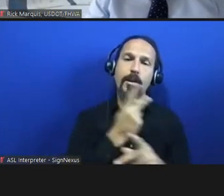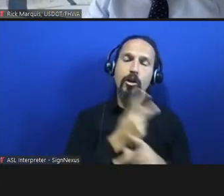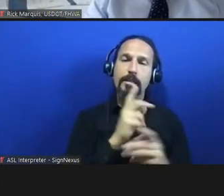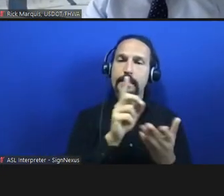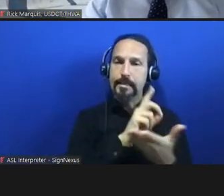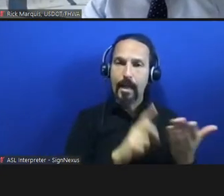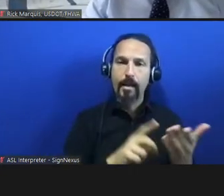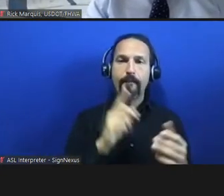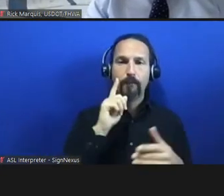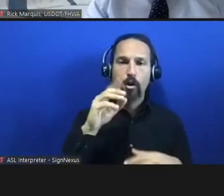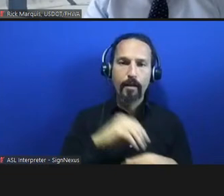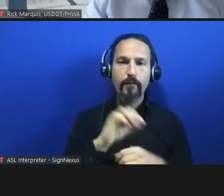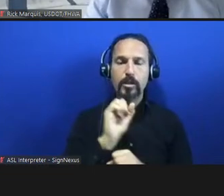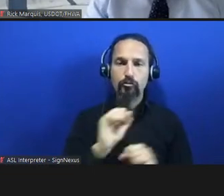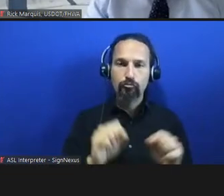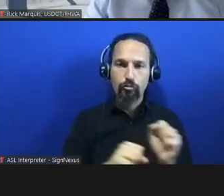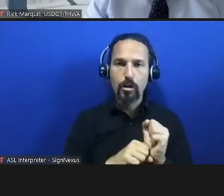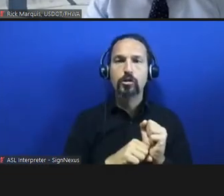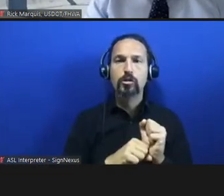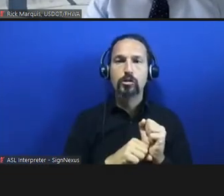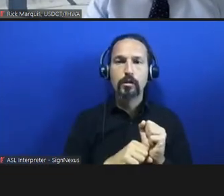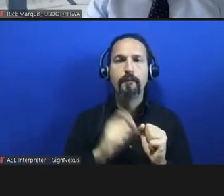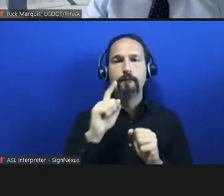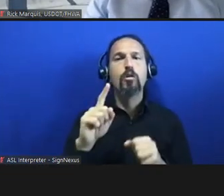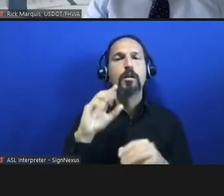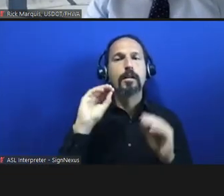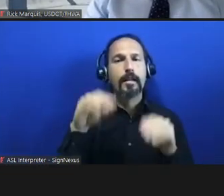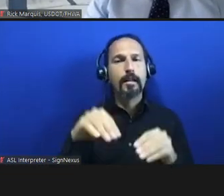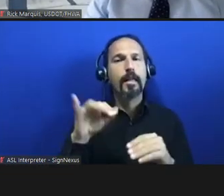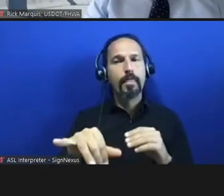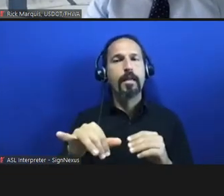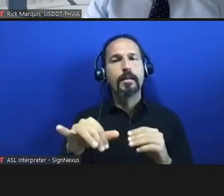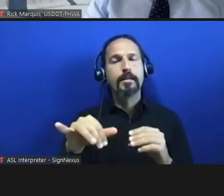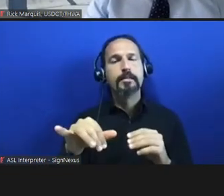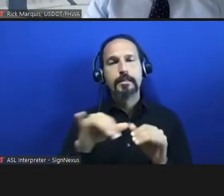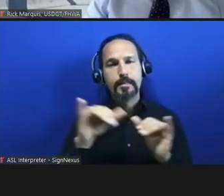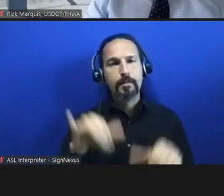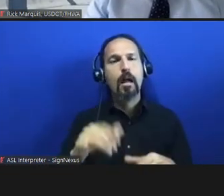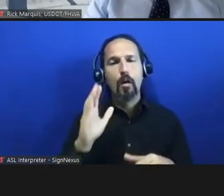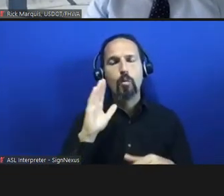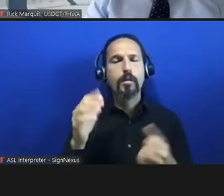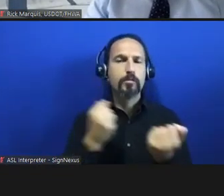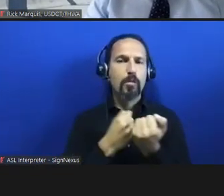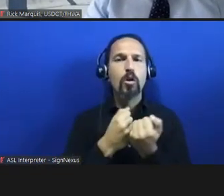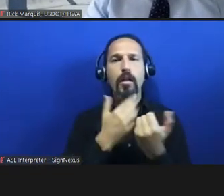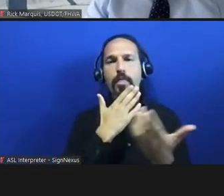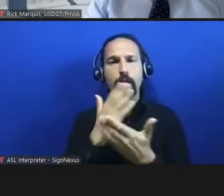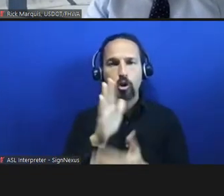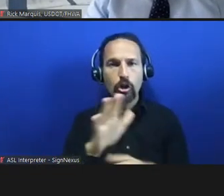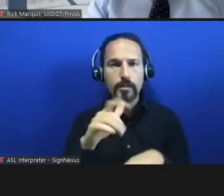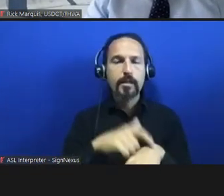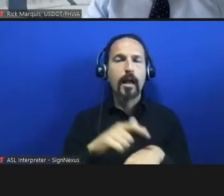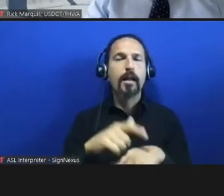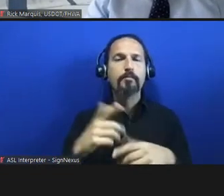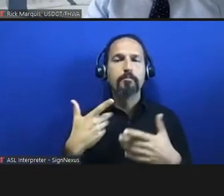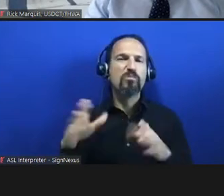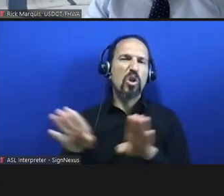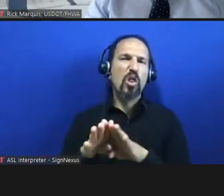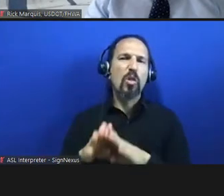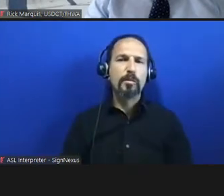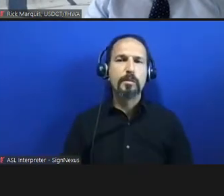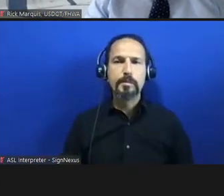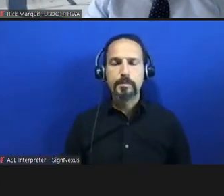establish the infrastructure needed to Implement such a program then I would support it thank you for your time I will yield